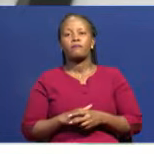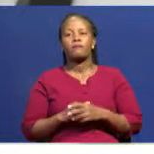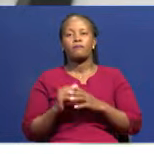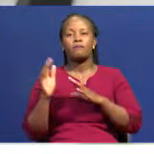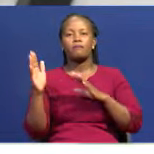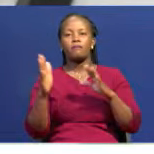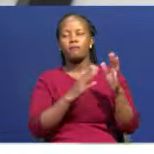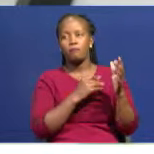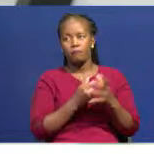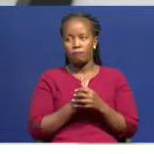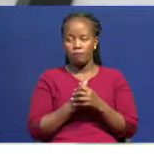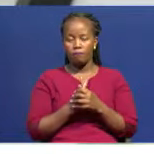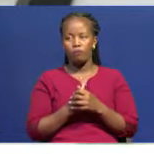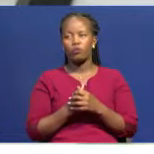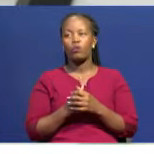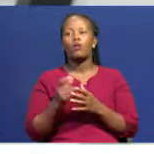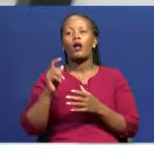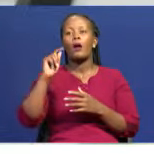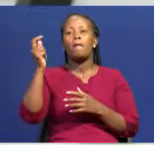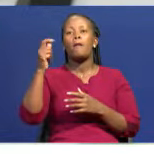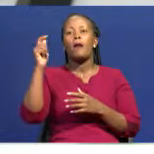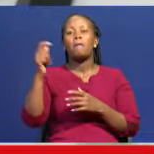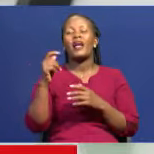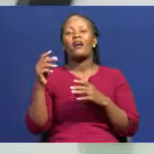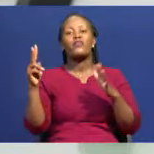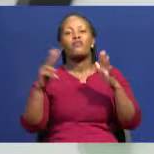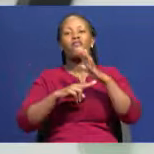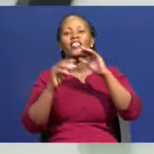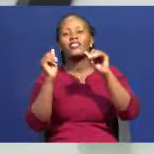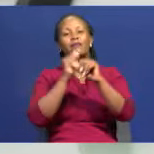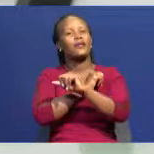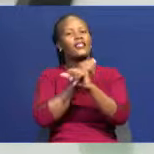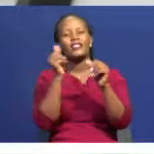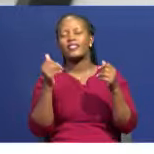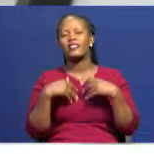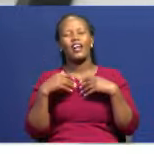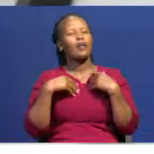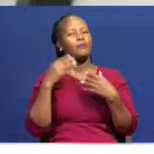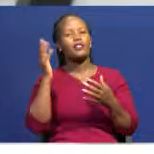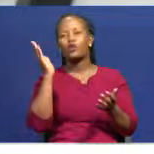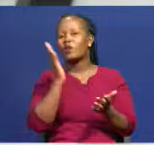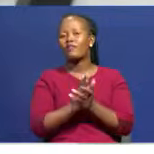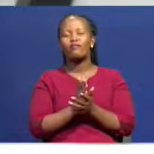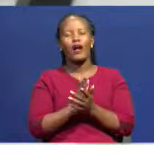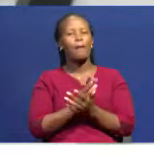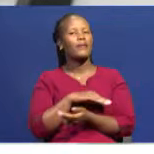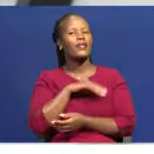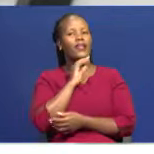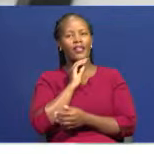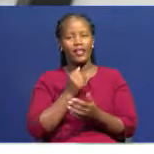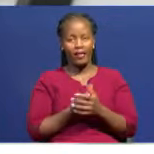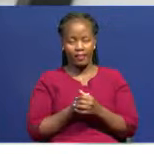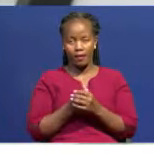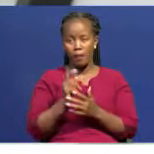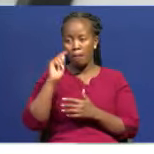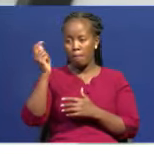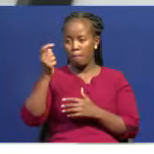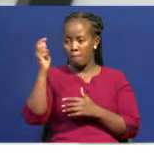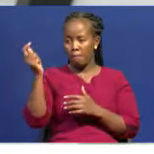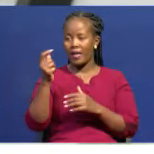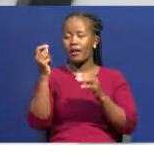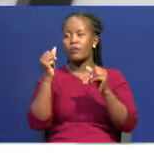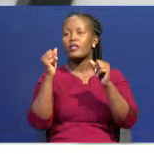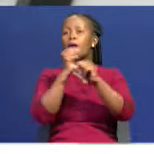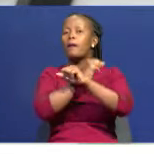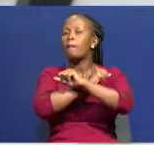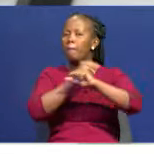Malawi's Vice President Saulos Chilima has been confirmed dead. In a televised address Tuesday, Malawi President Lazarus